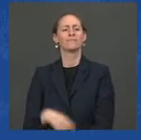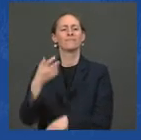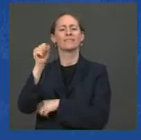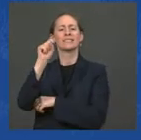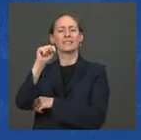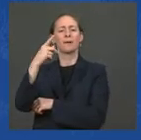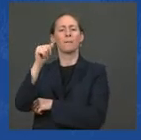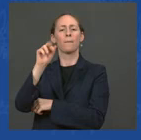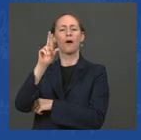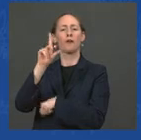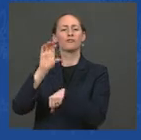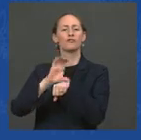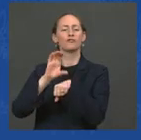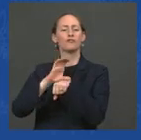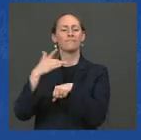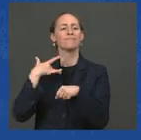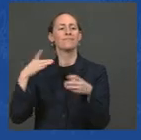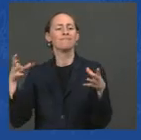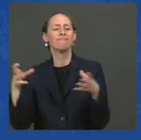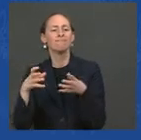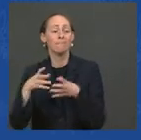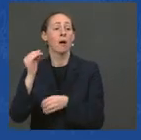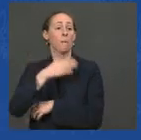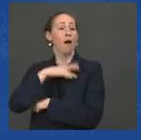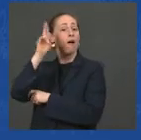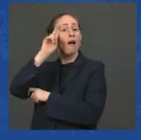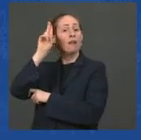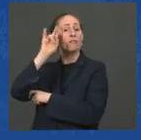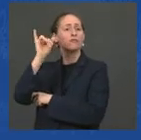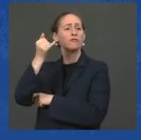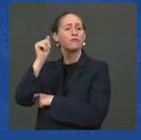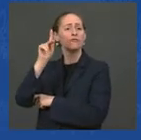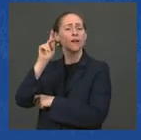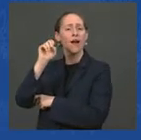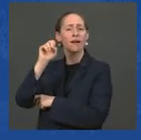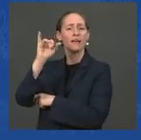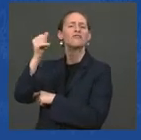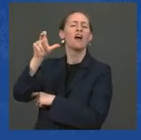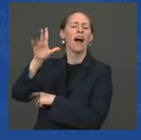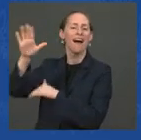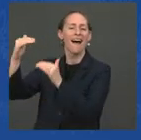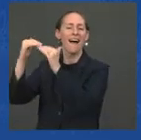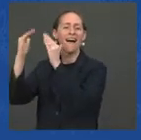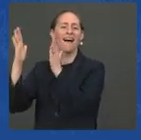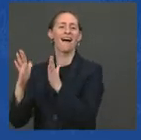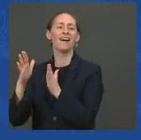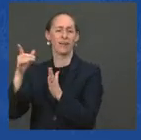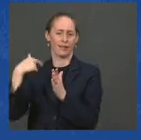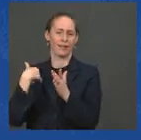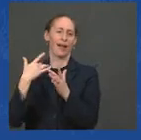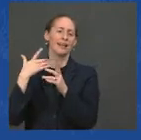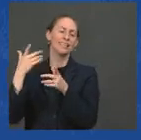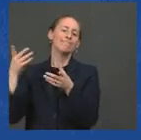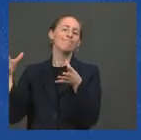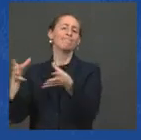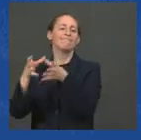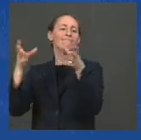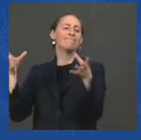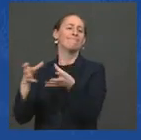house. His daughters are here, and he taught up at the U.